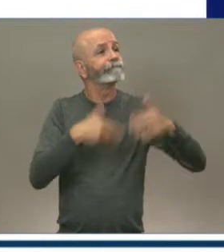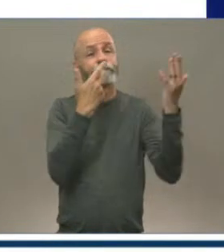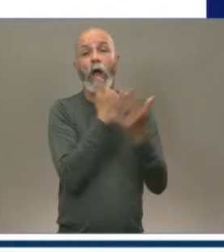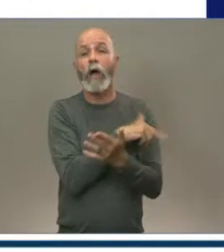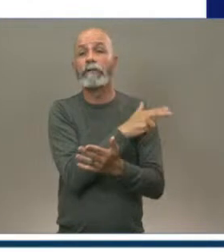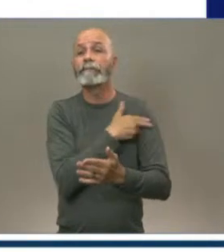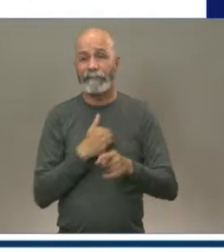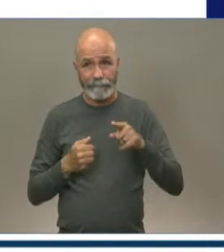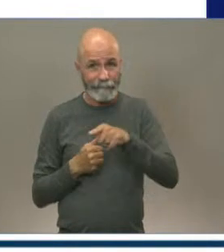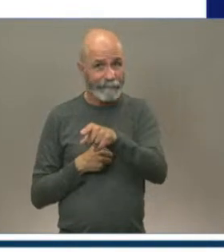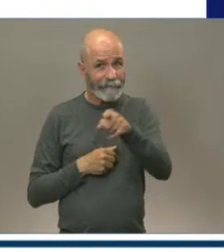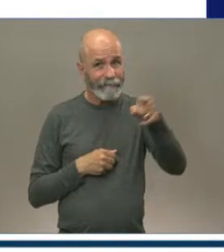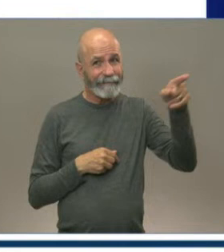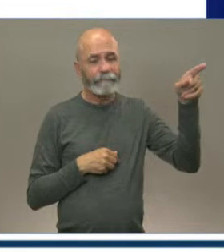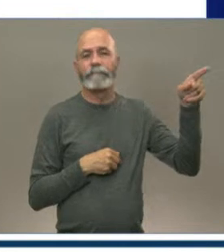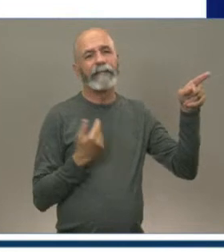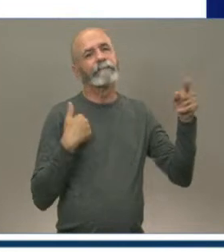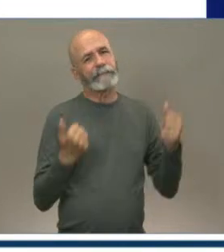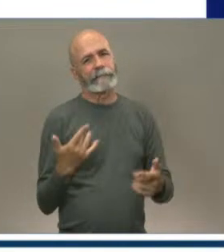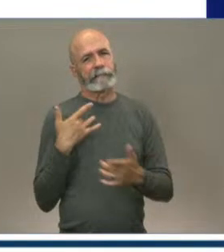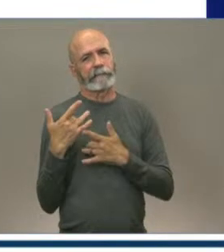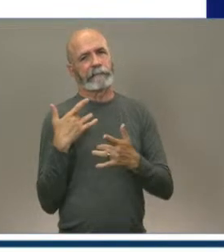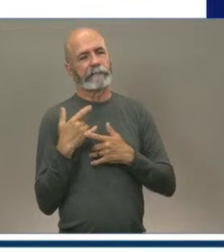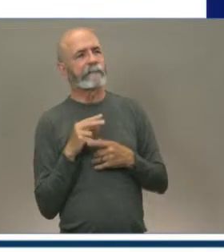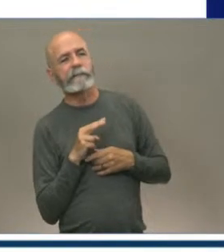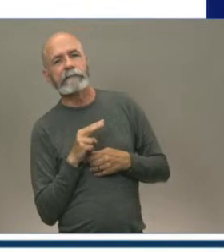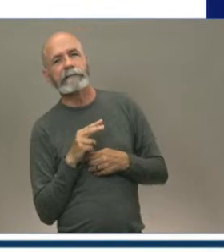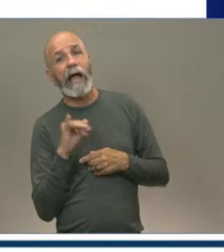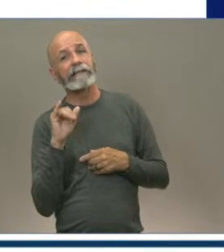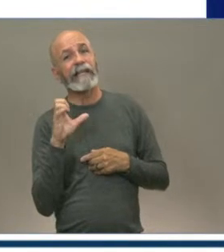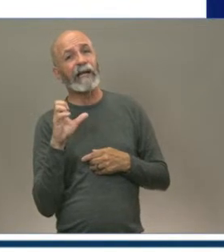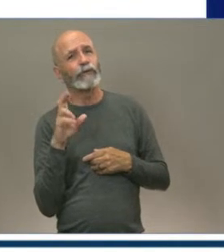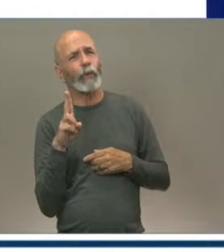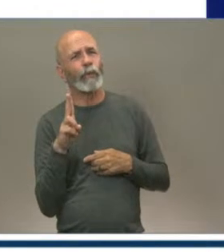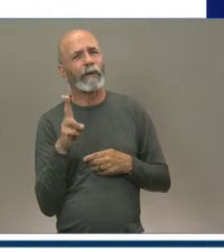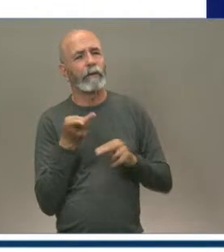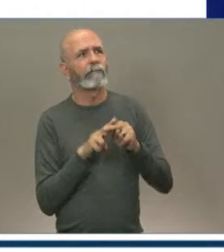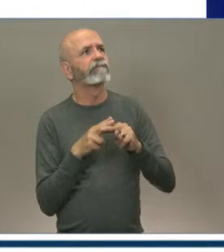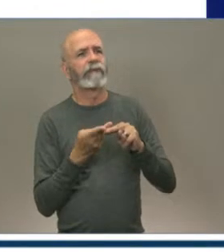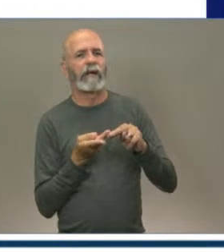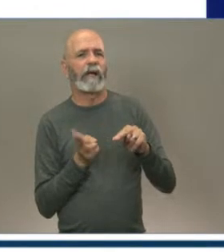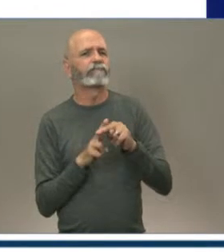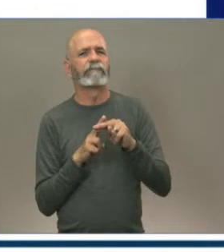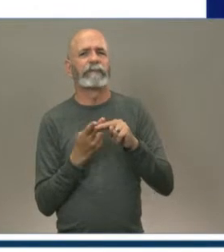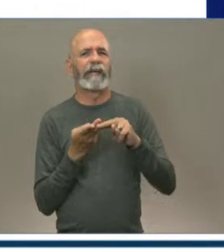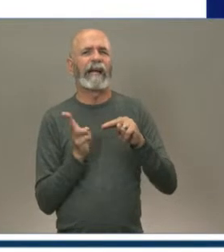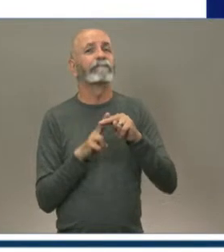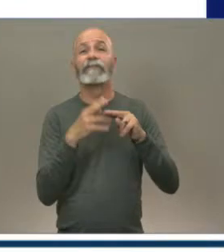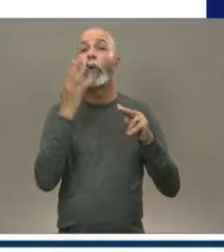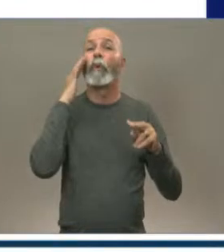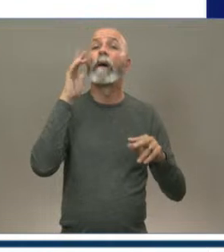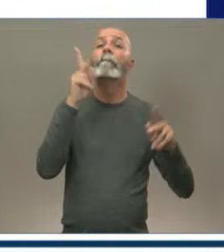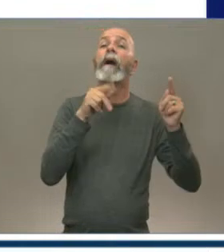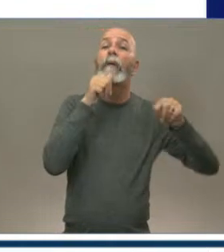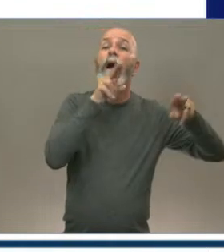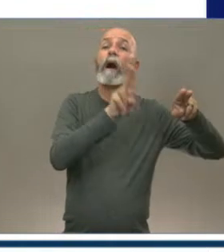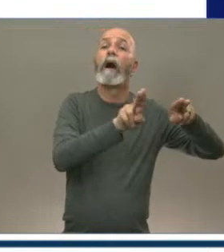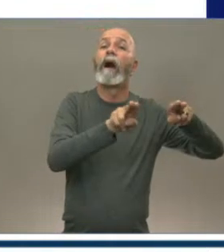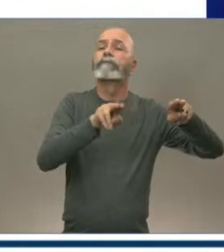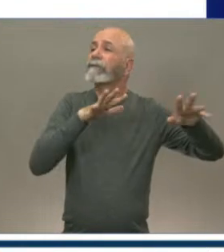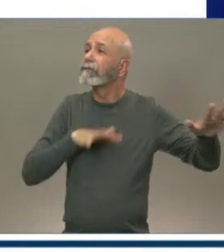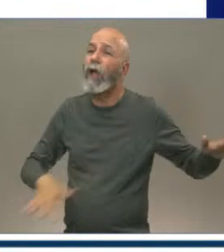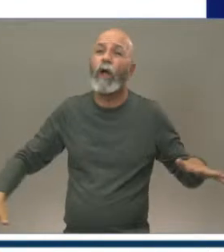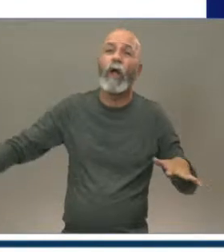It's a worry, especially because our ICU numbers are also high. We have enough beds spread out across the province, including critical care